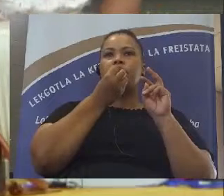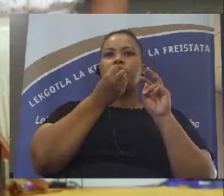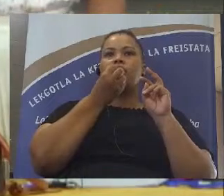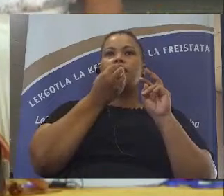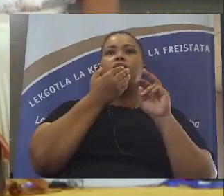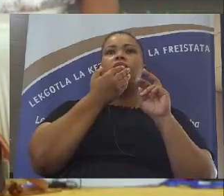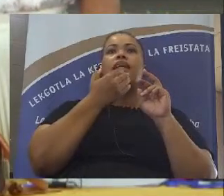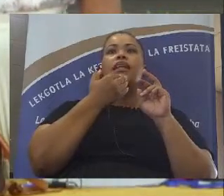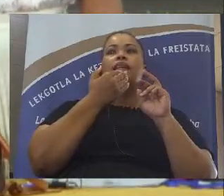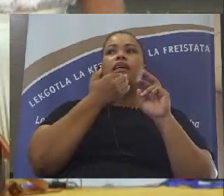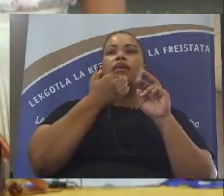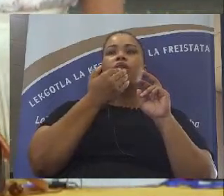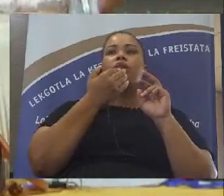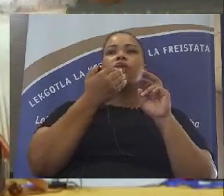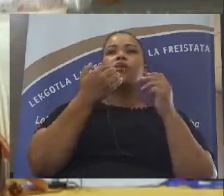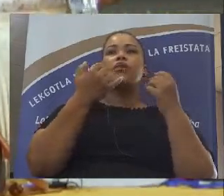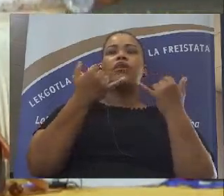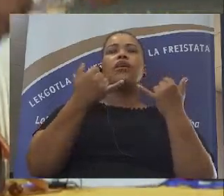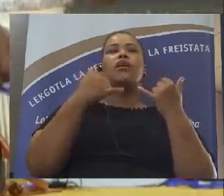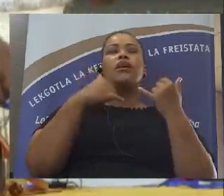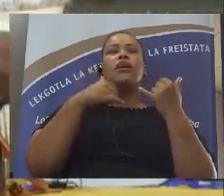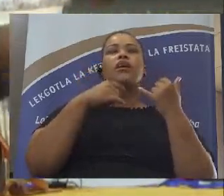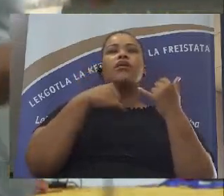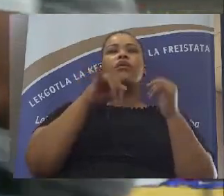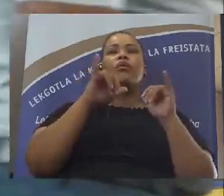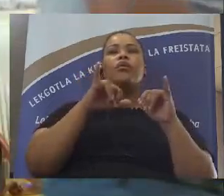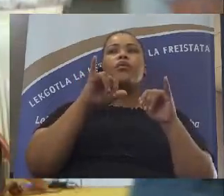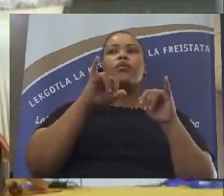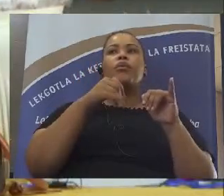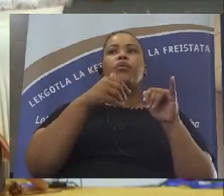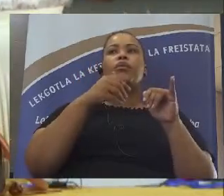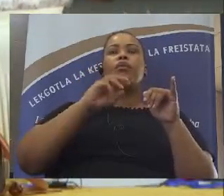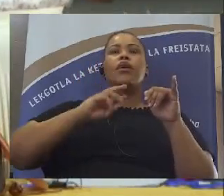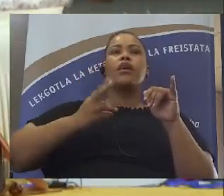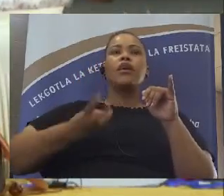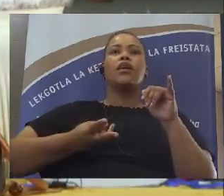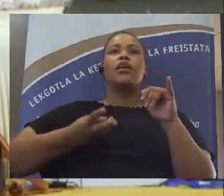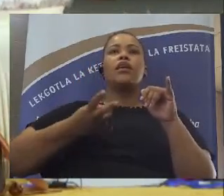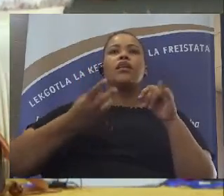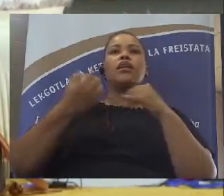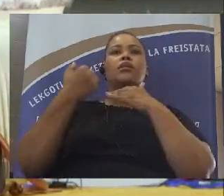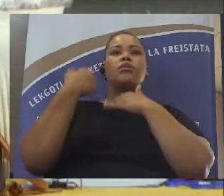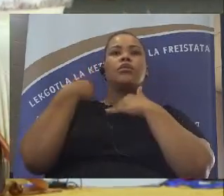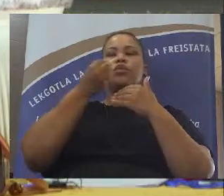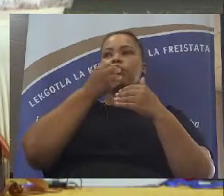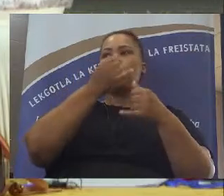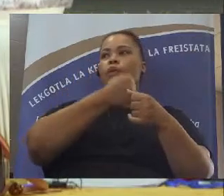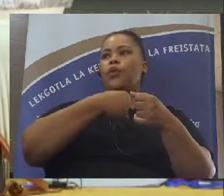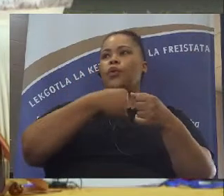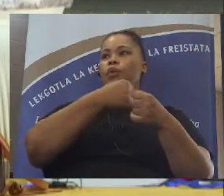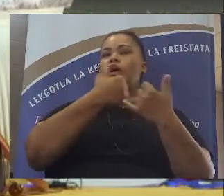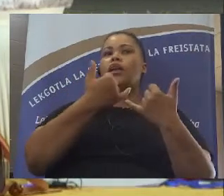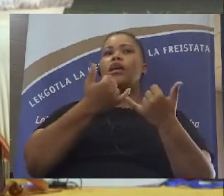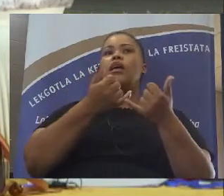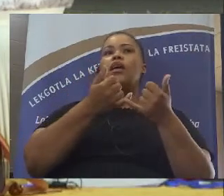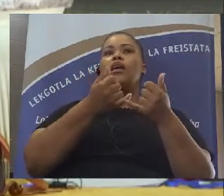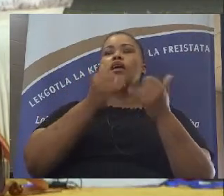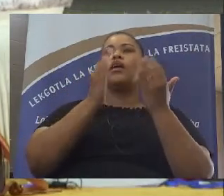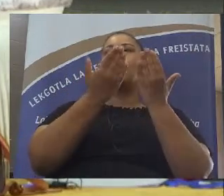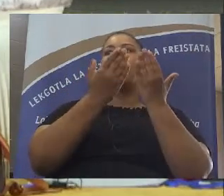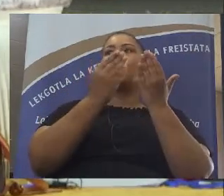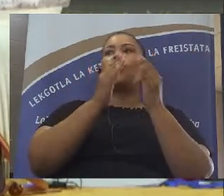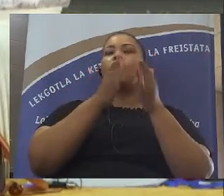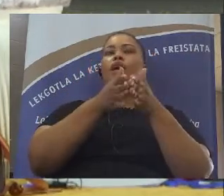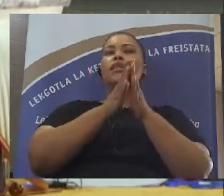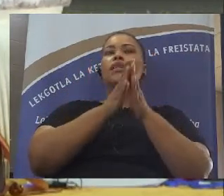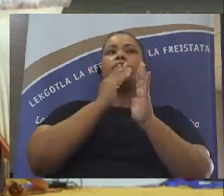Thank you. We're just waiting for the lady who's doing catering. So the request from the door is that everyone